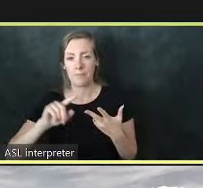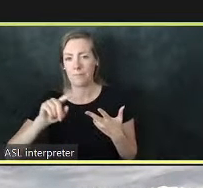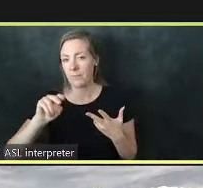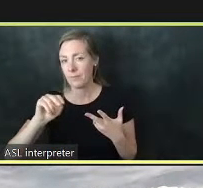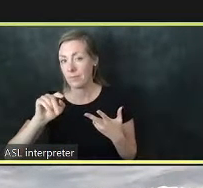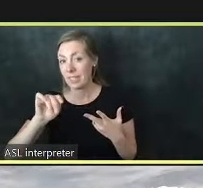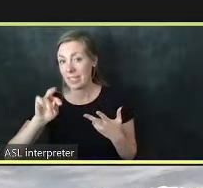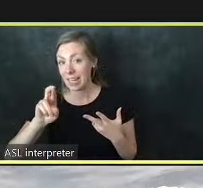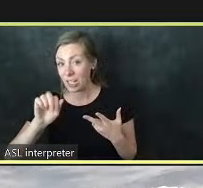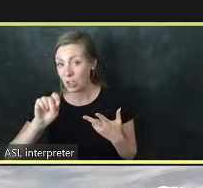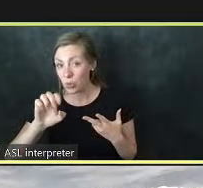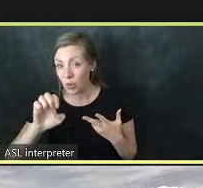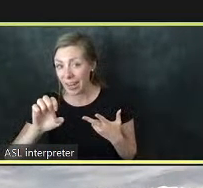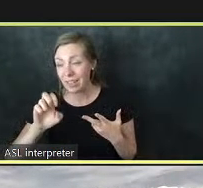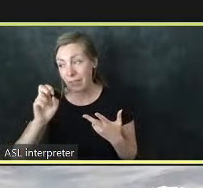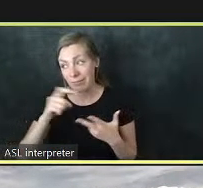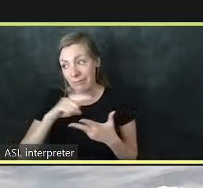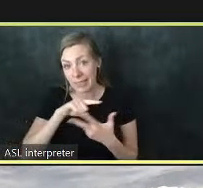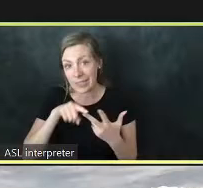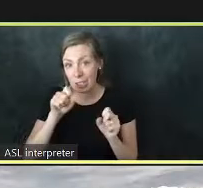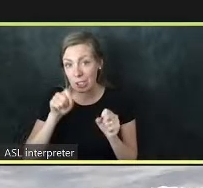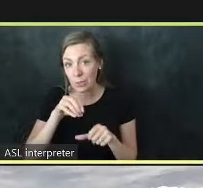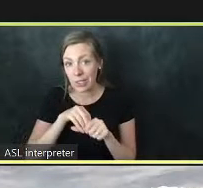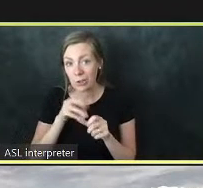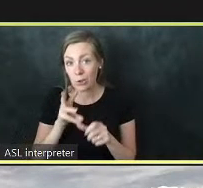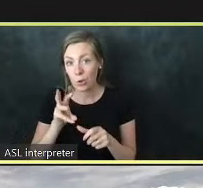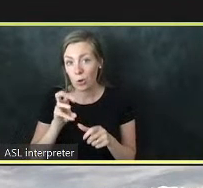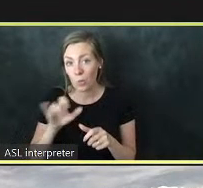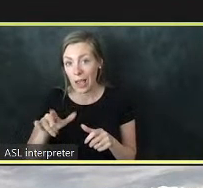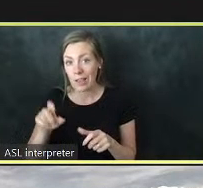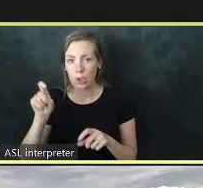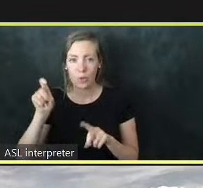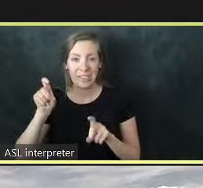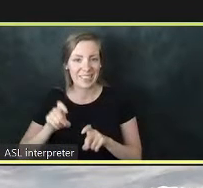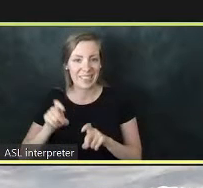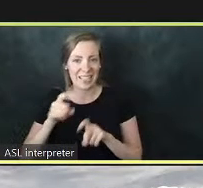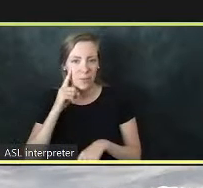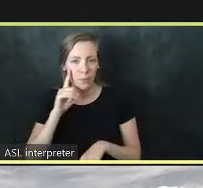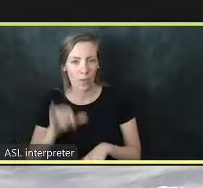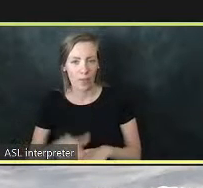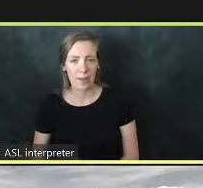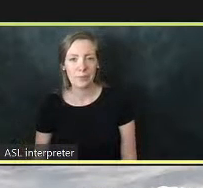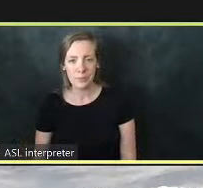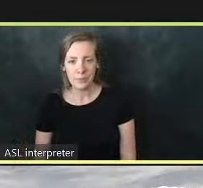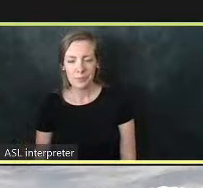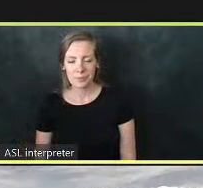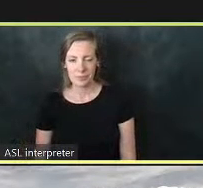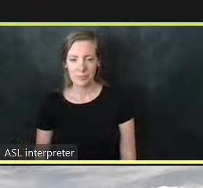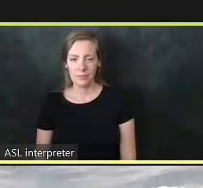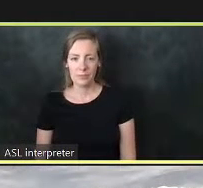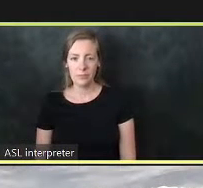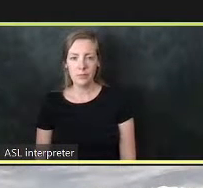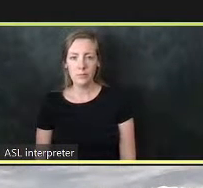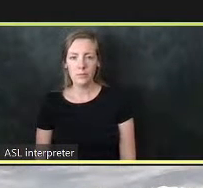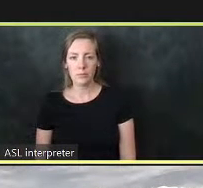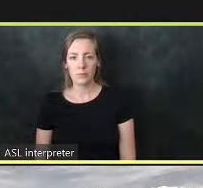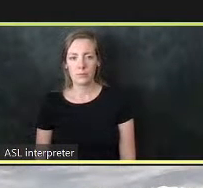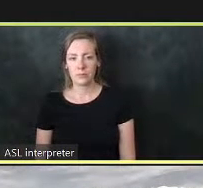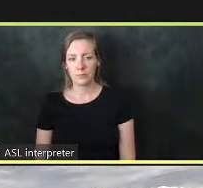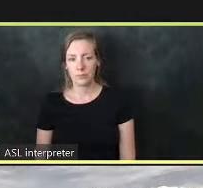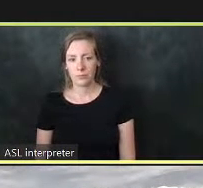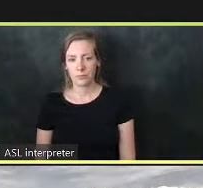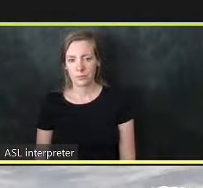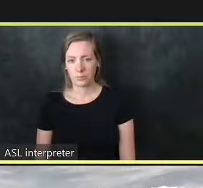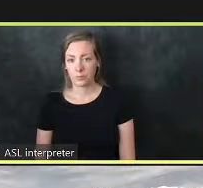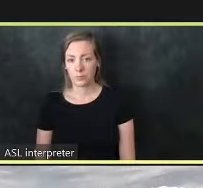en those el agua, wells, and asegurar de que el agua que to está teniendo la calidad. the Sonoma County